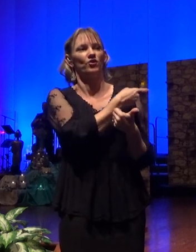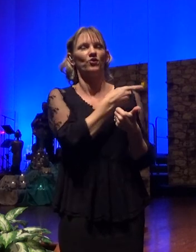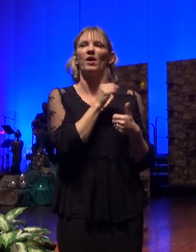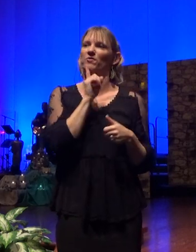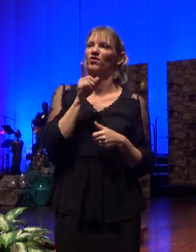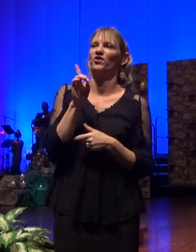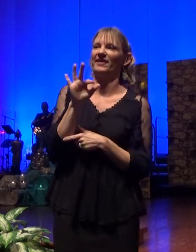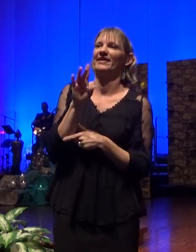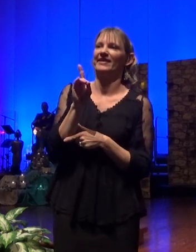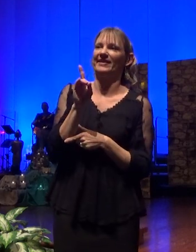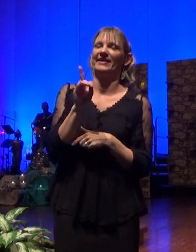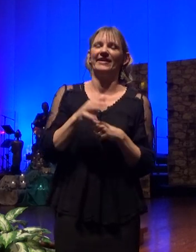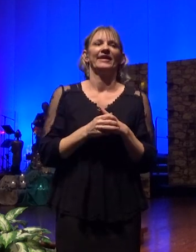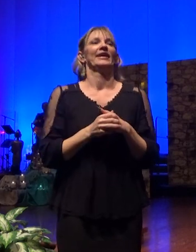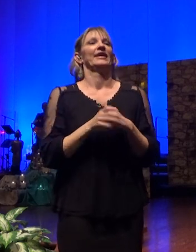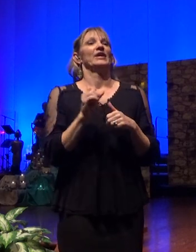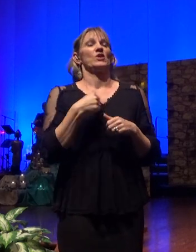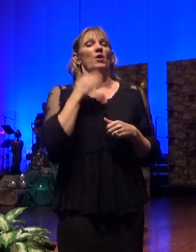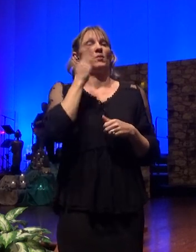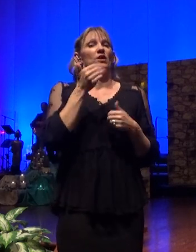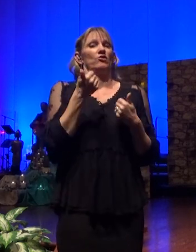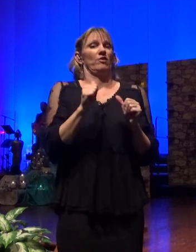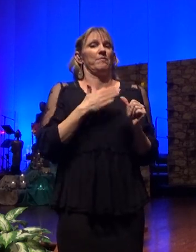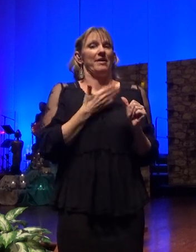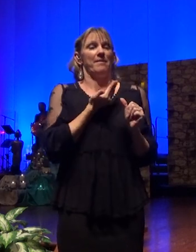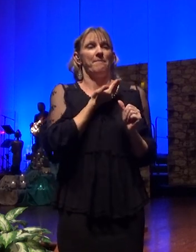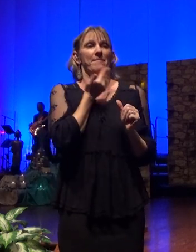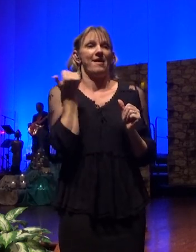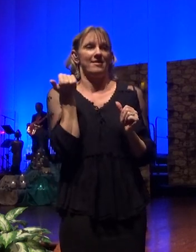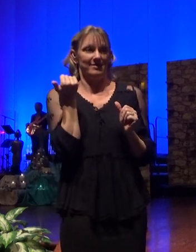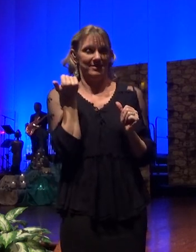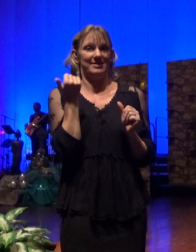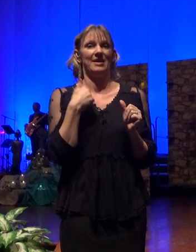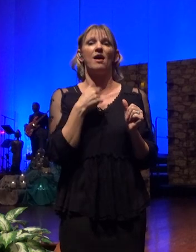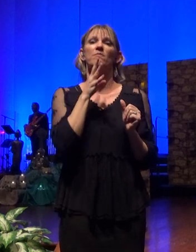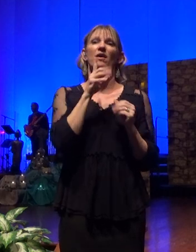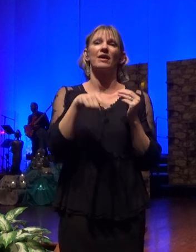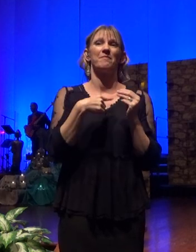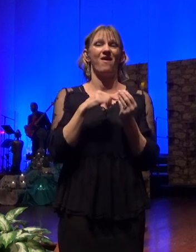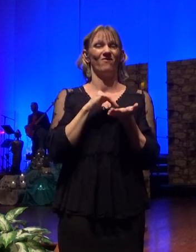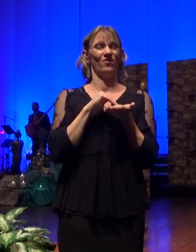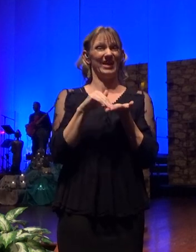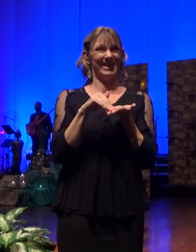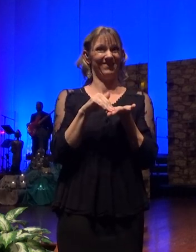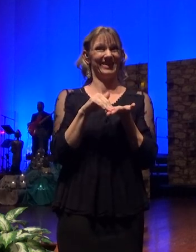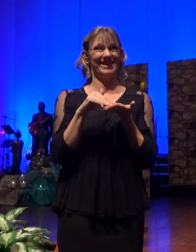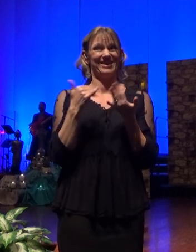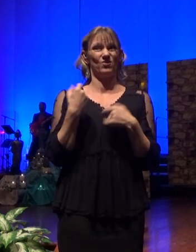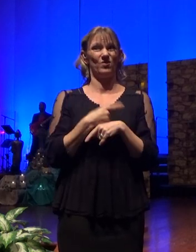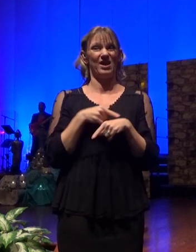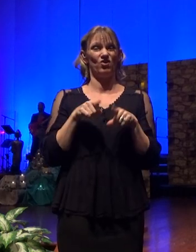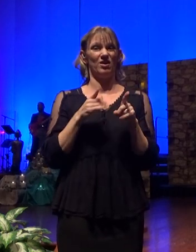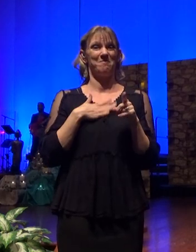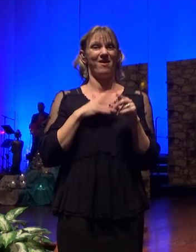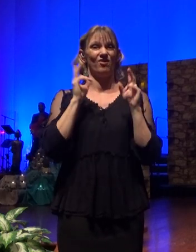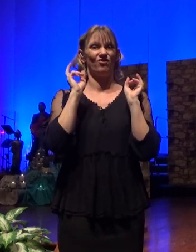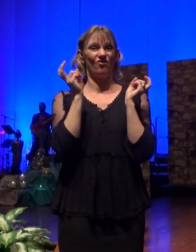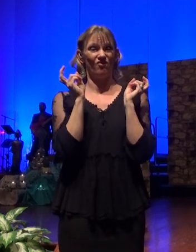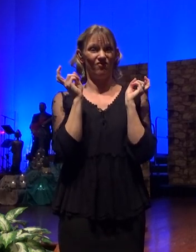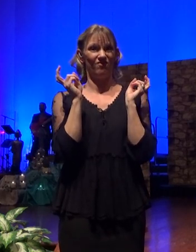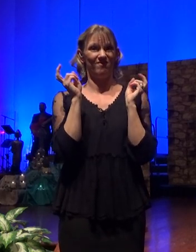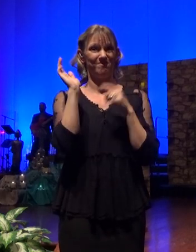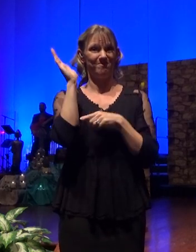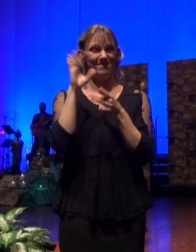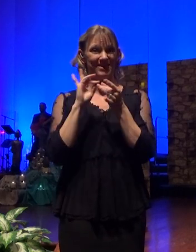this, so I'm going to do my best, but I'm talking about forgiveness in my talk today, and I will pre-request